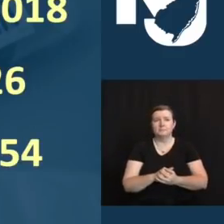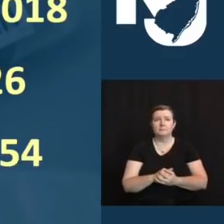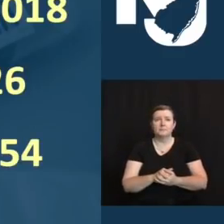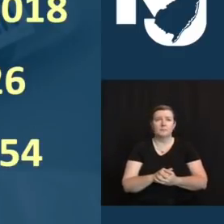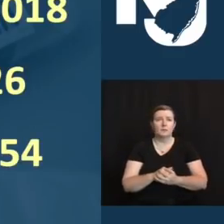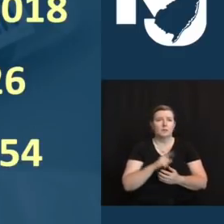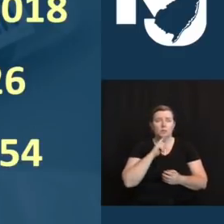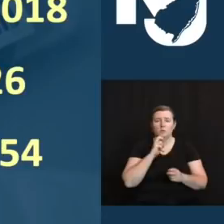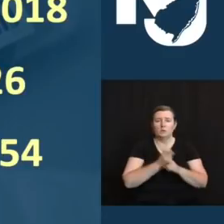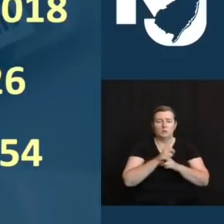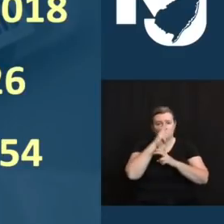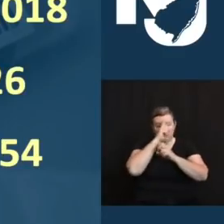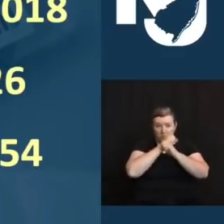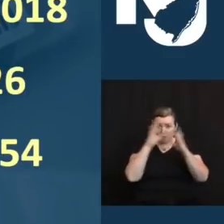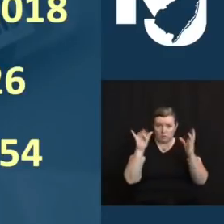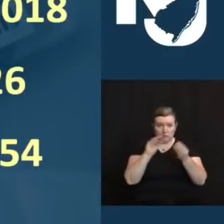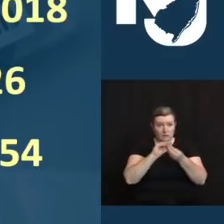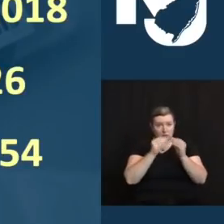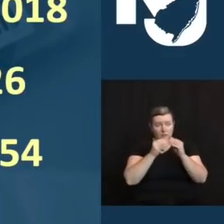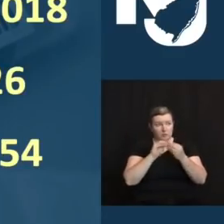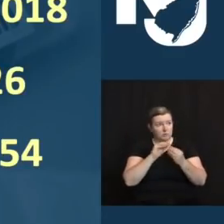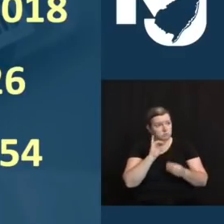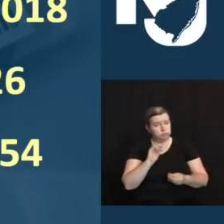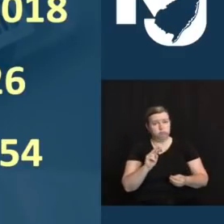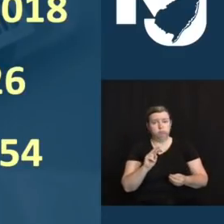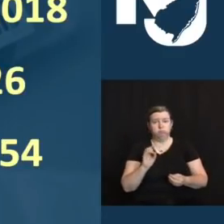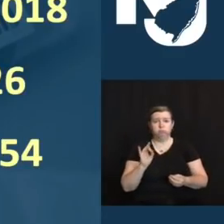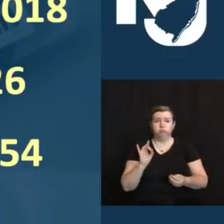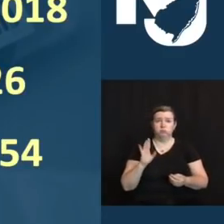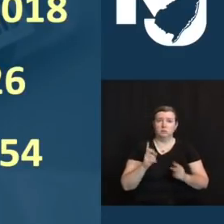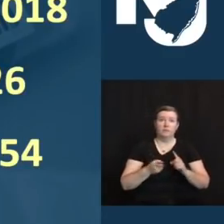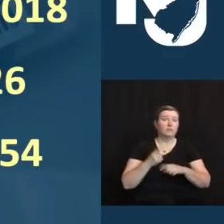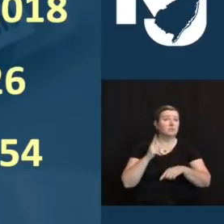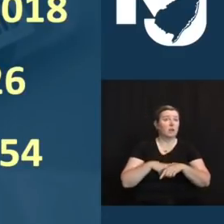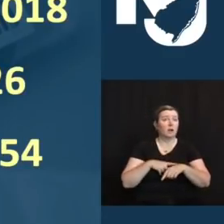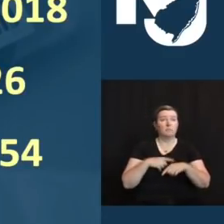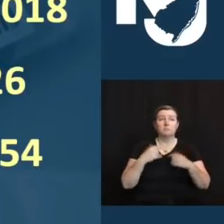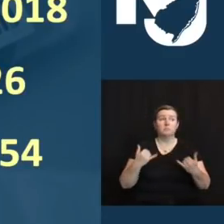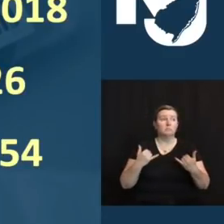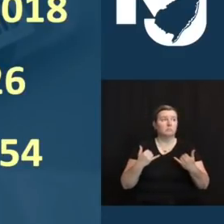unfathomable number. And today, for the first time, we are reporting